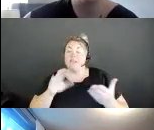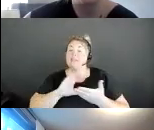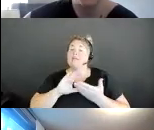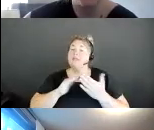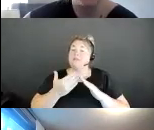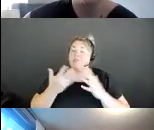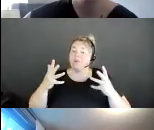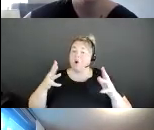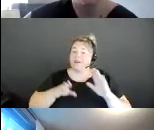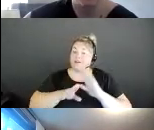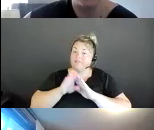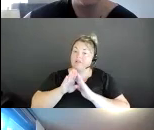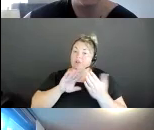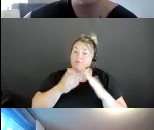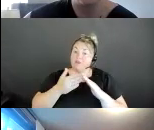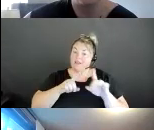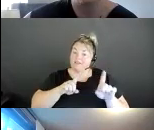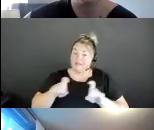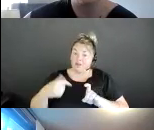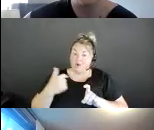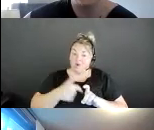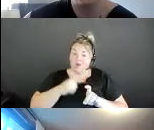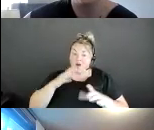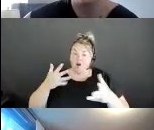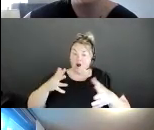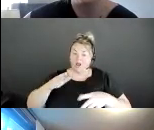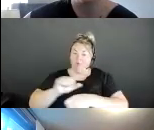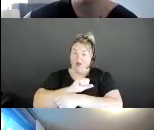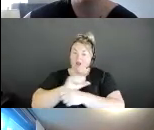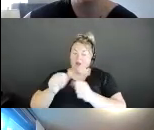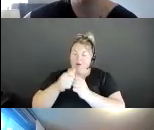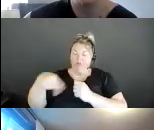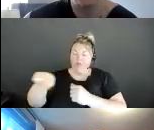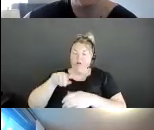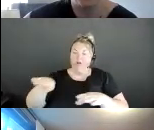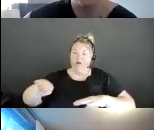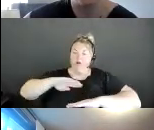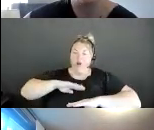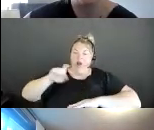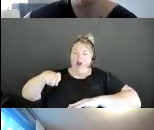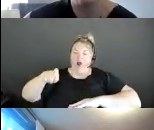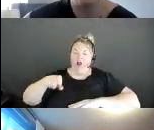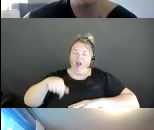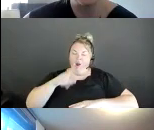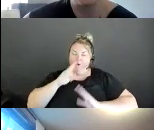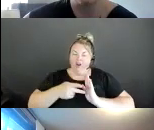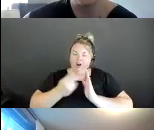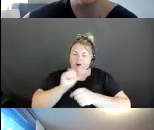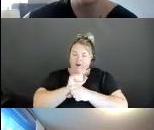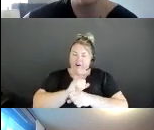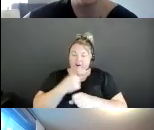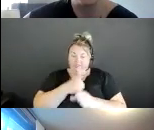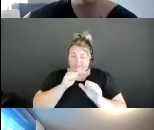a community assessment, and we are already working with them to meet the needs. This would be duplicative work. Are we able to utilize